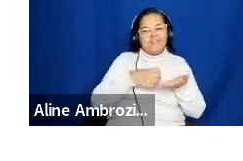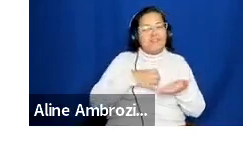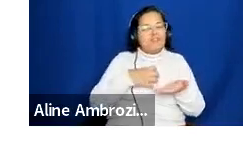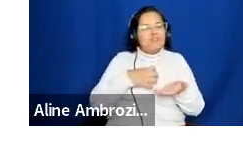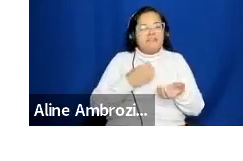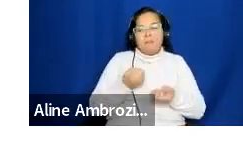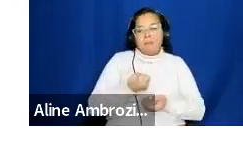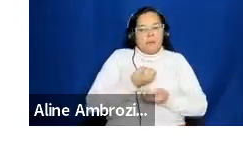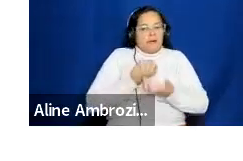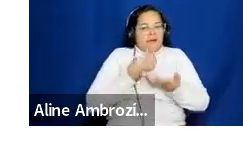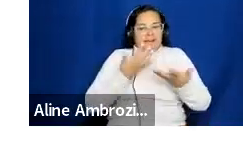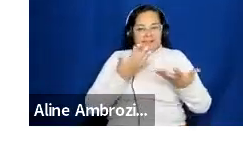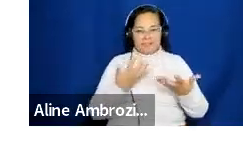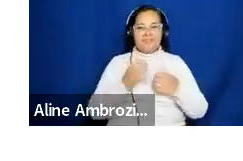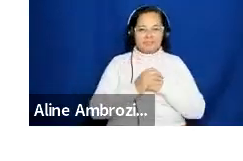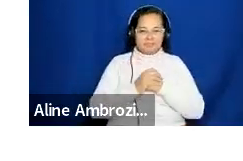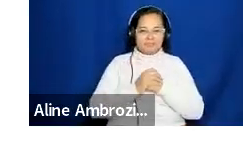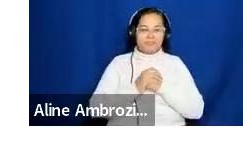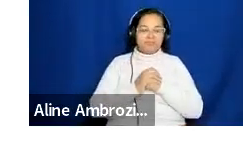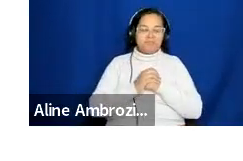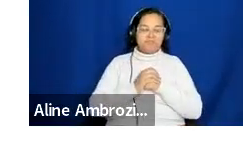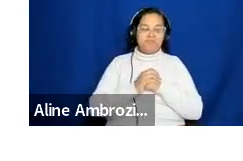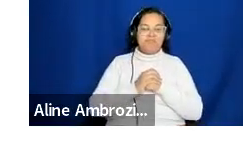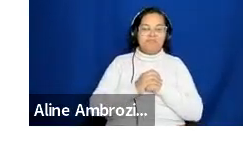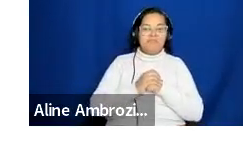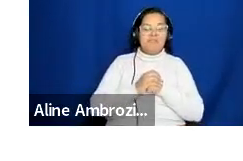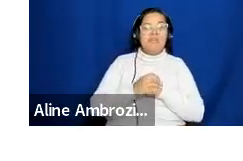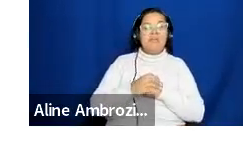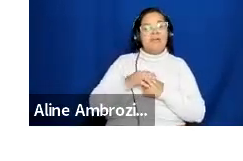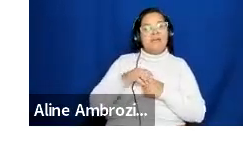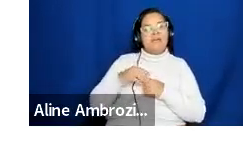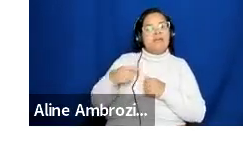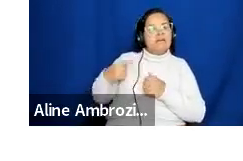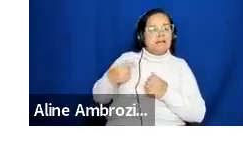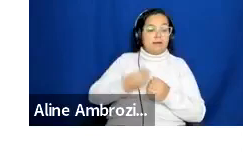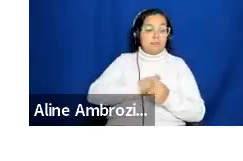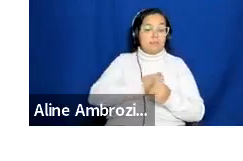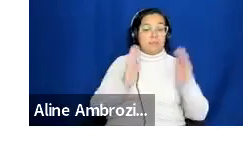with Marx all his life. And I think